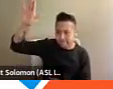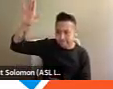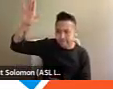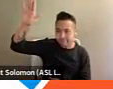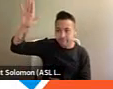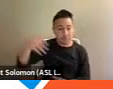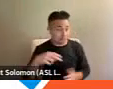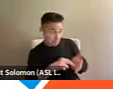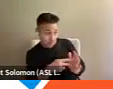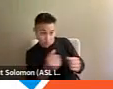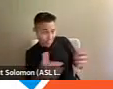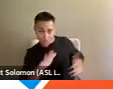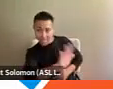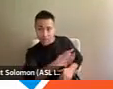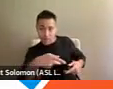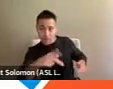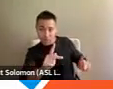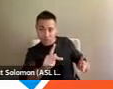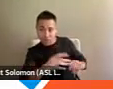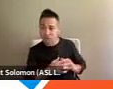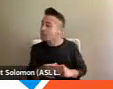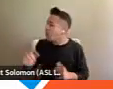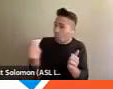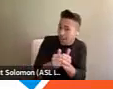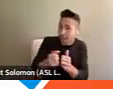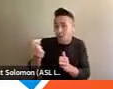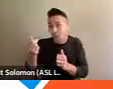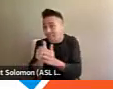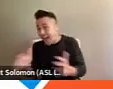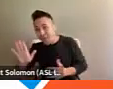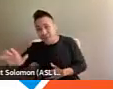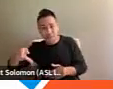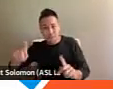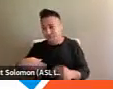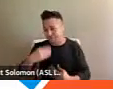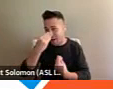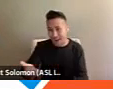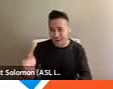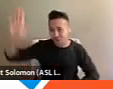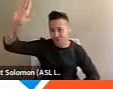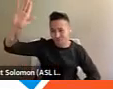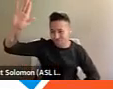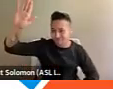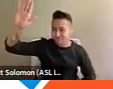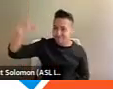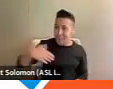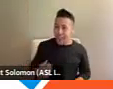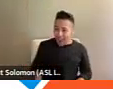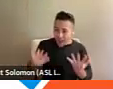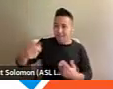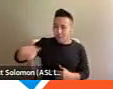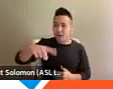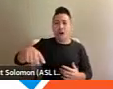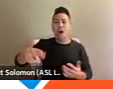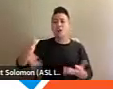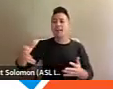You mean without their permission? With or without their permission, I don't care. How many of you have downloaded something